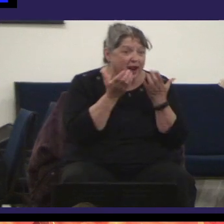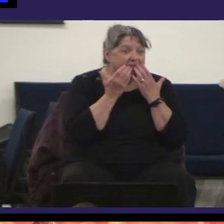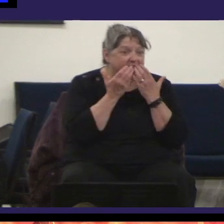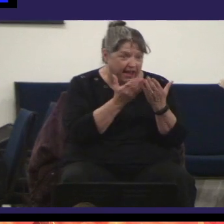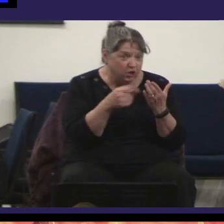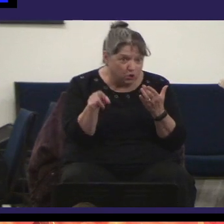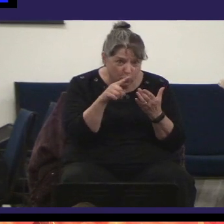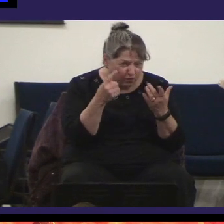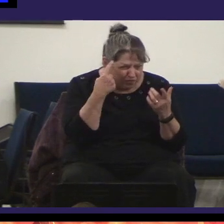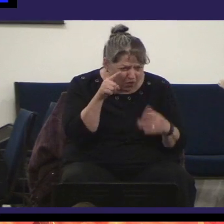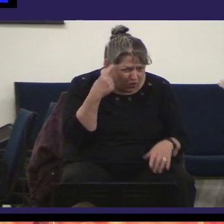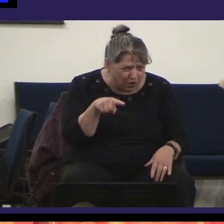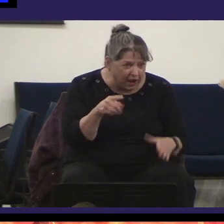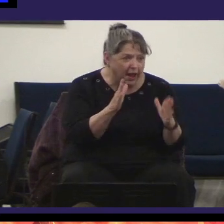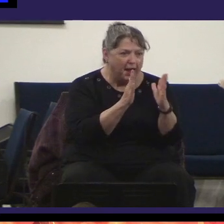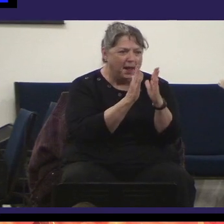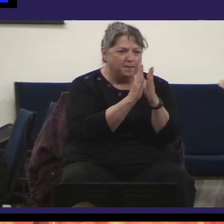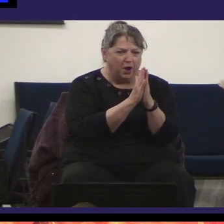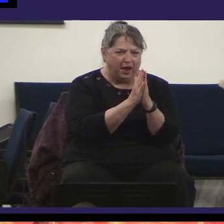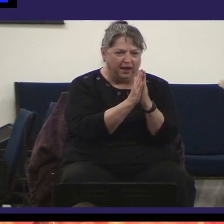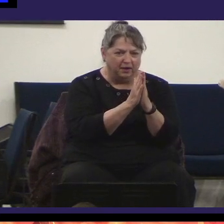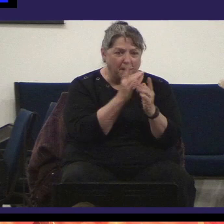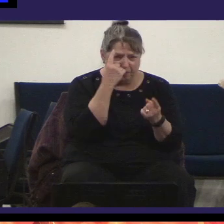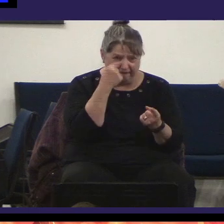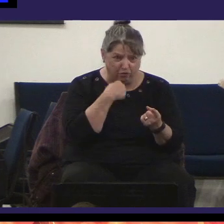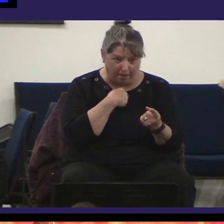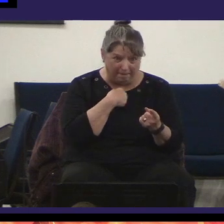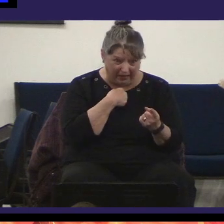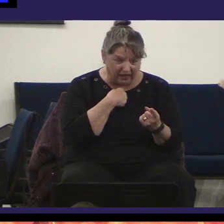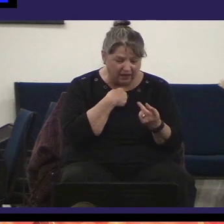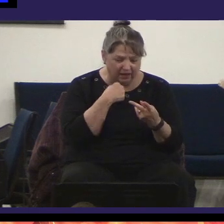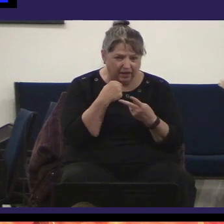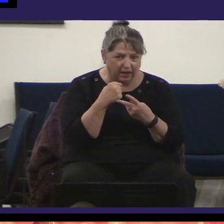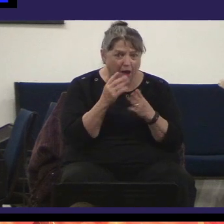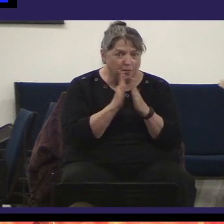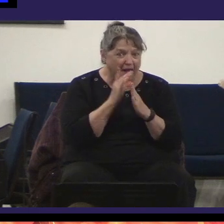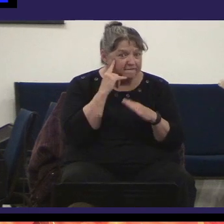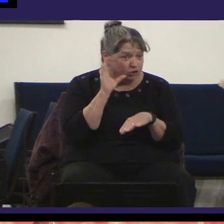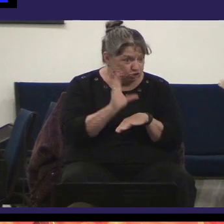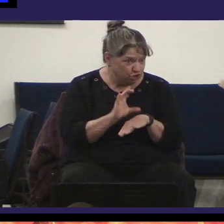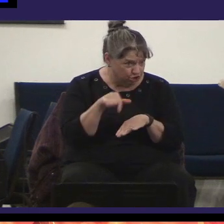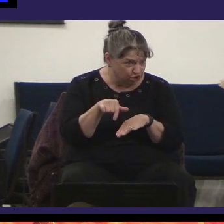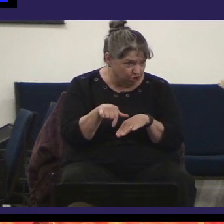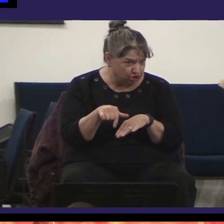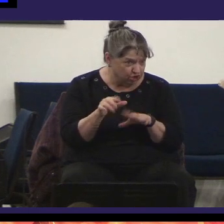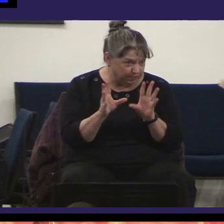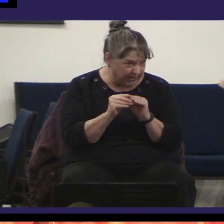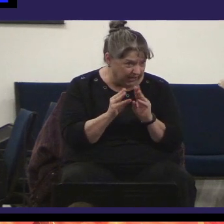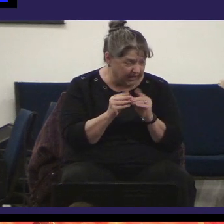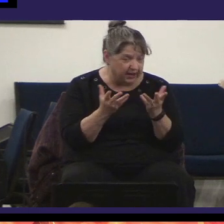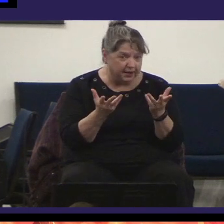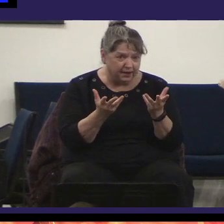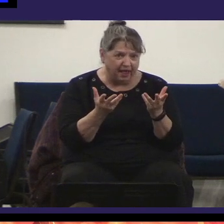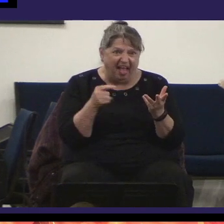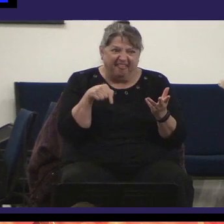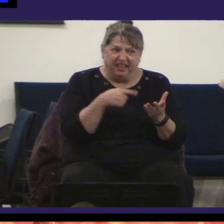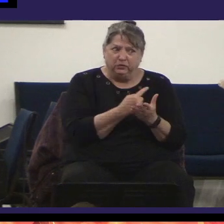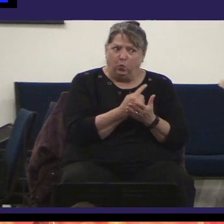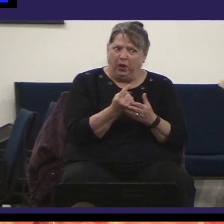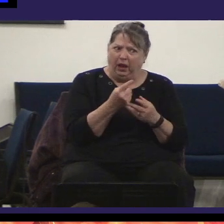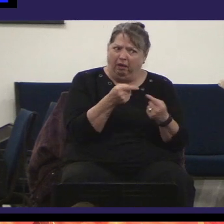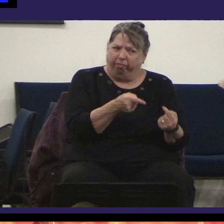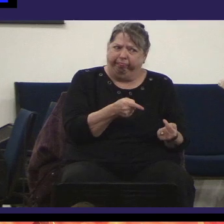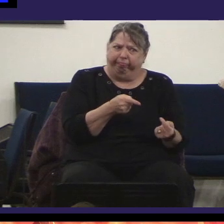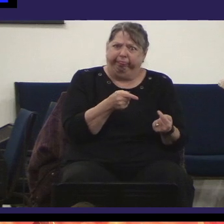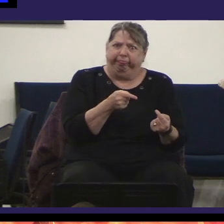praying. For praying for me, for praying for these services. It's been quite a week. You know, I sat